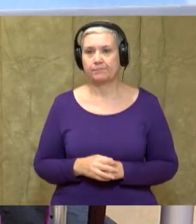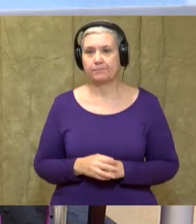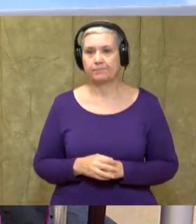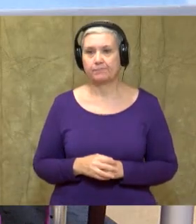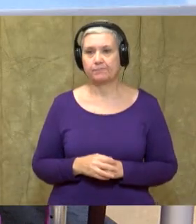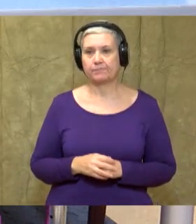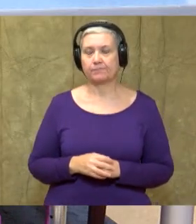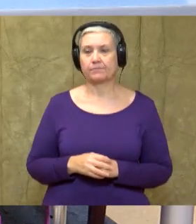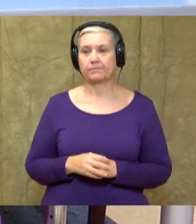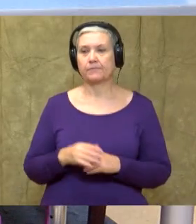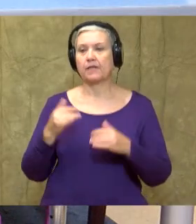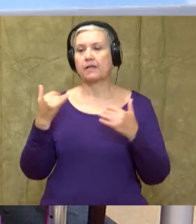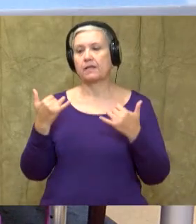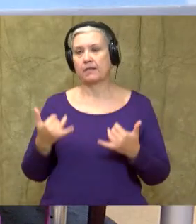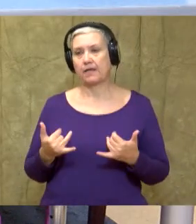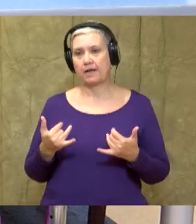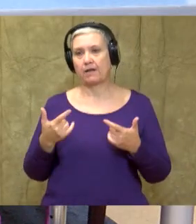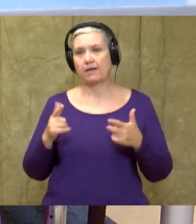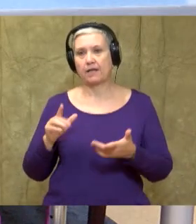Now let's discuss.